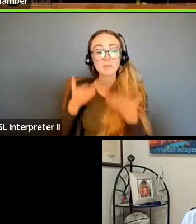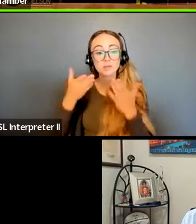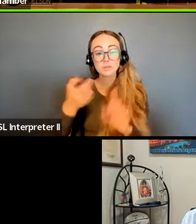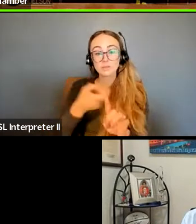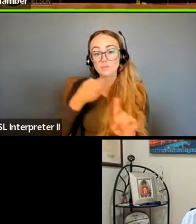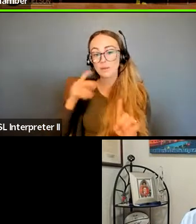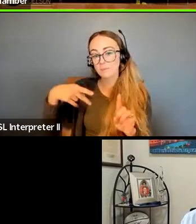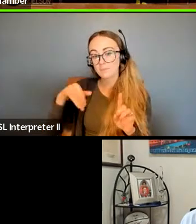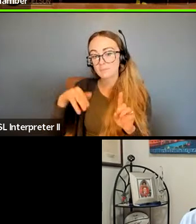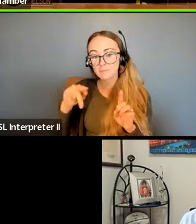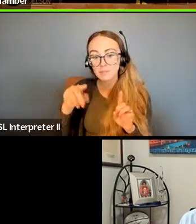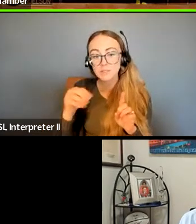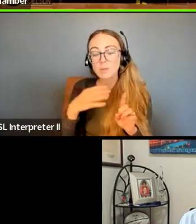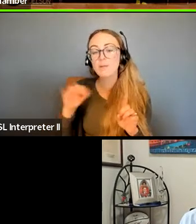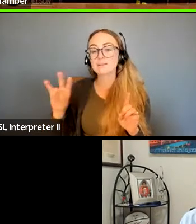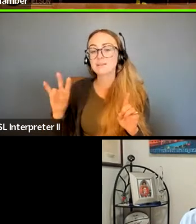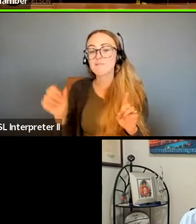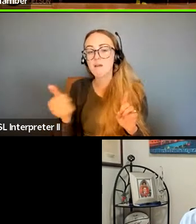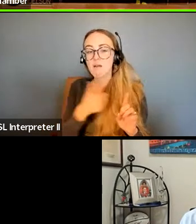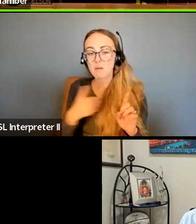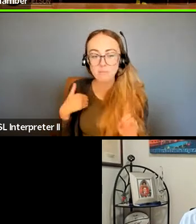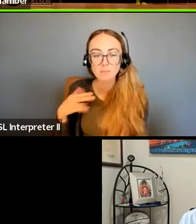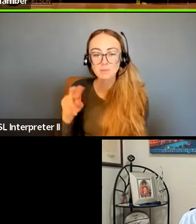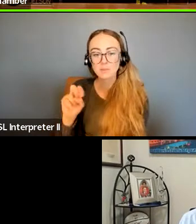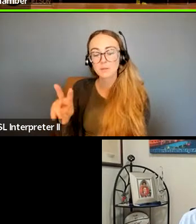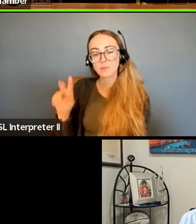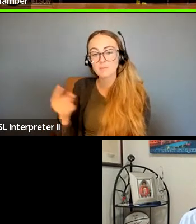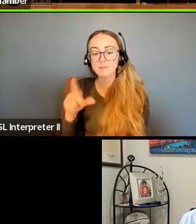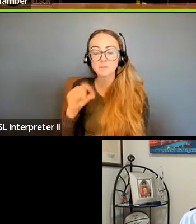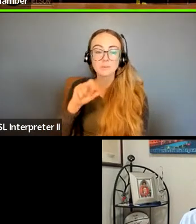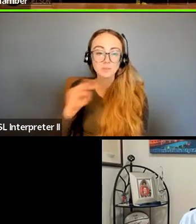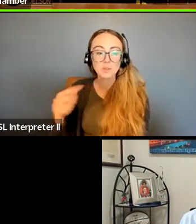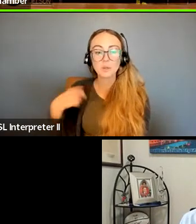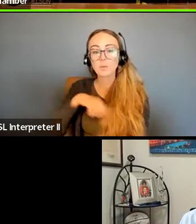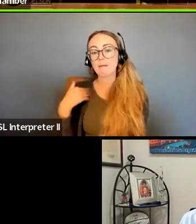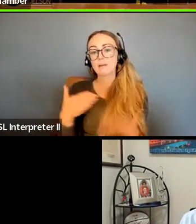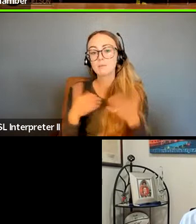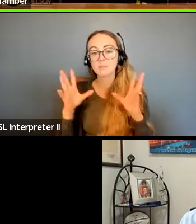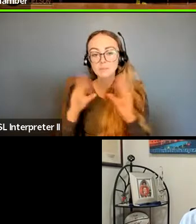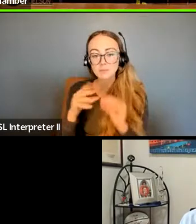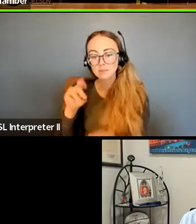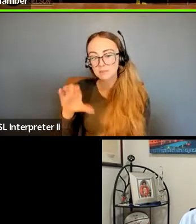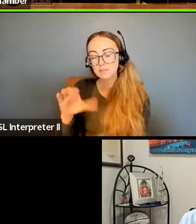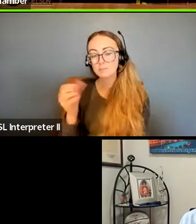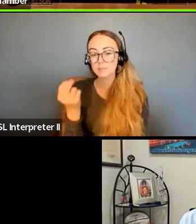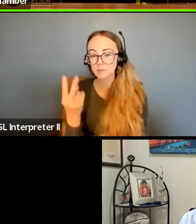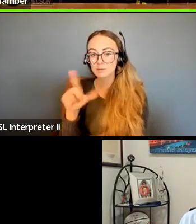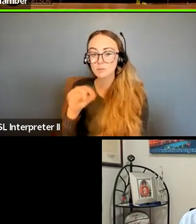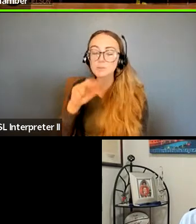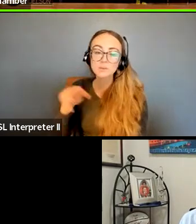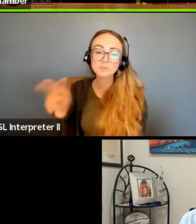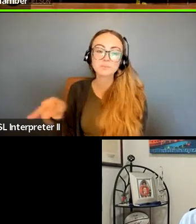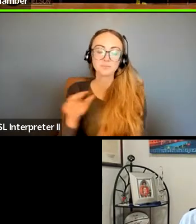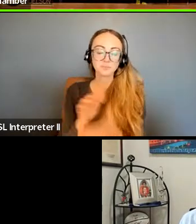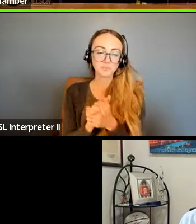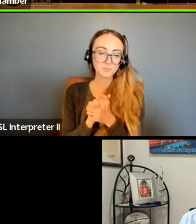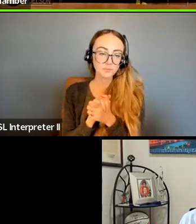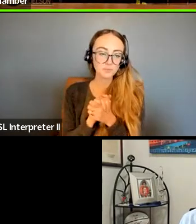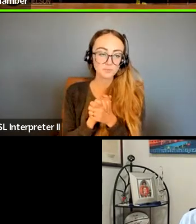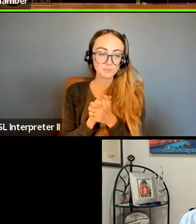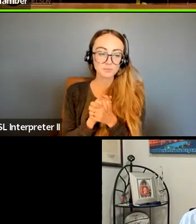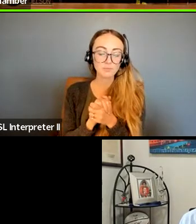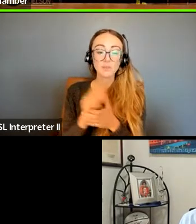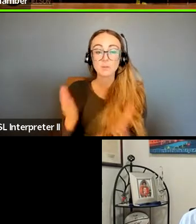with seven colleagues on November 1st, 2022. The Committee of the Whole held a hearing on December 12th, 2022. The bill